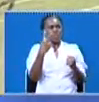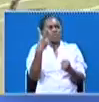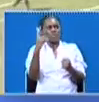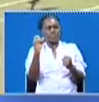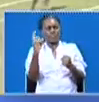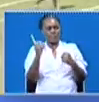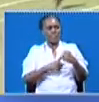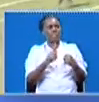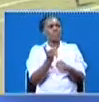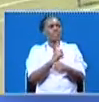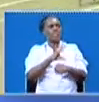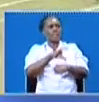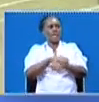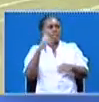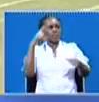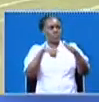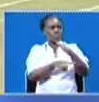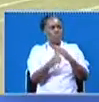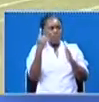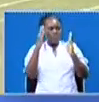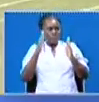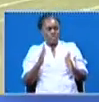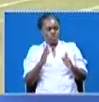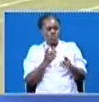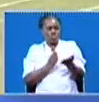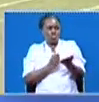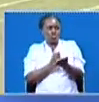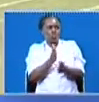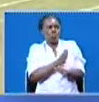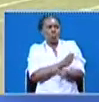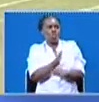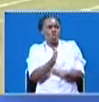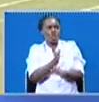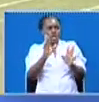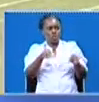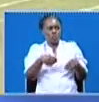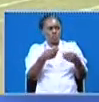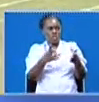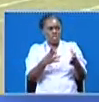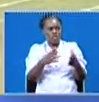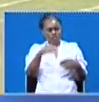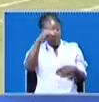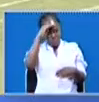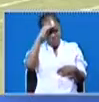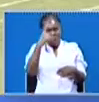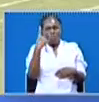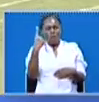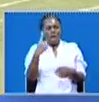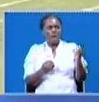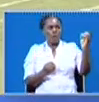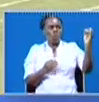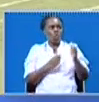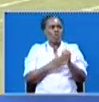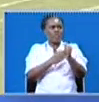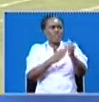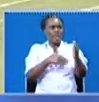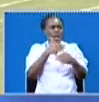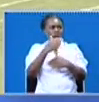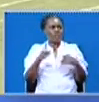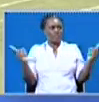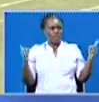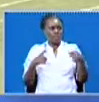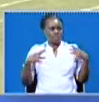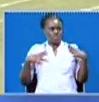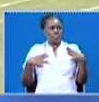26th minute when Shafiq BATAMBUZE fired in a corner kick to give the Brewers a 1-0 lead after the briefer Port Louis came